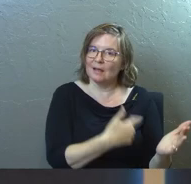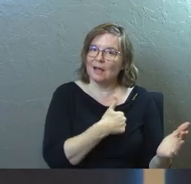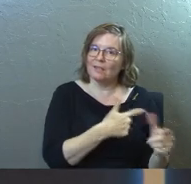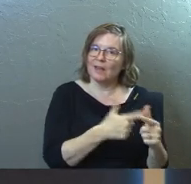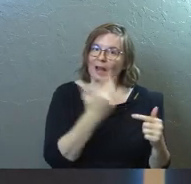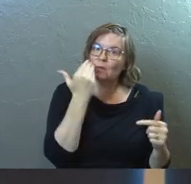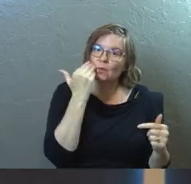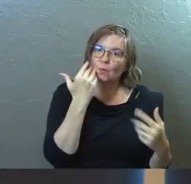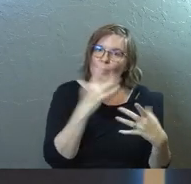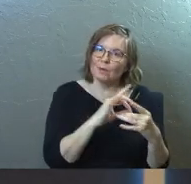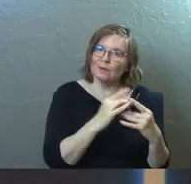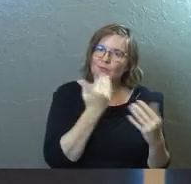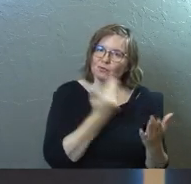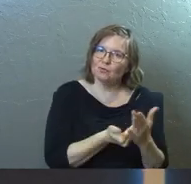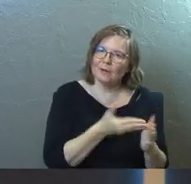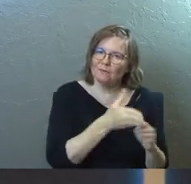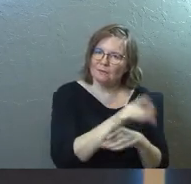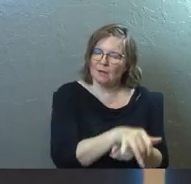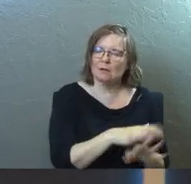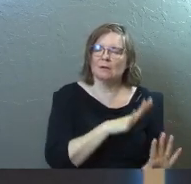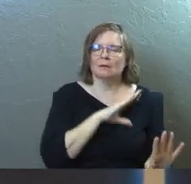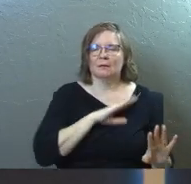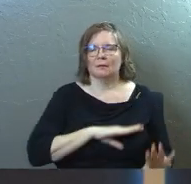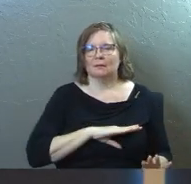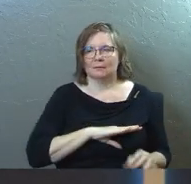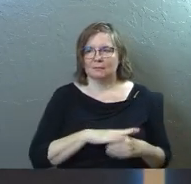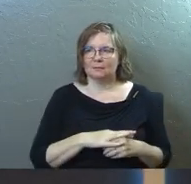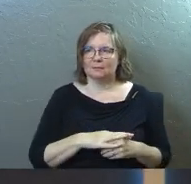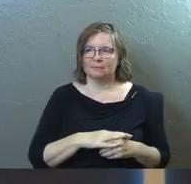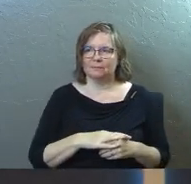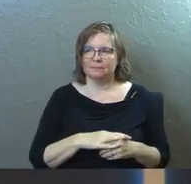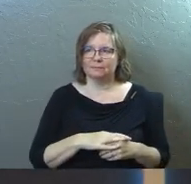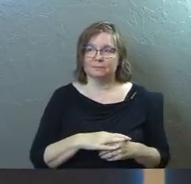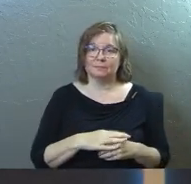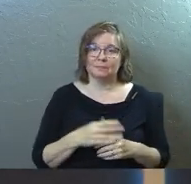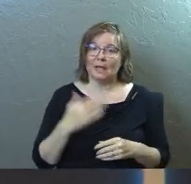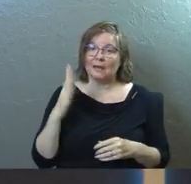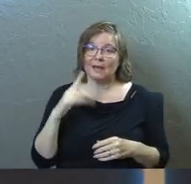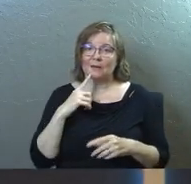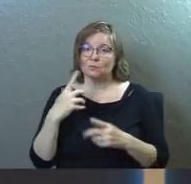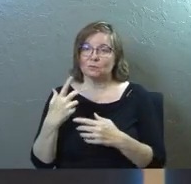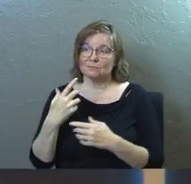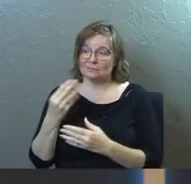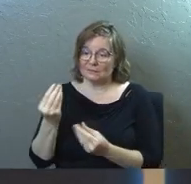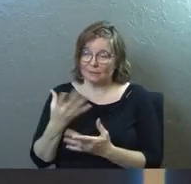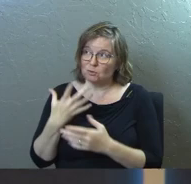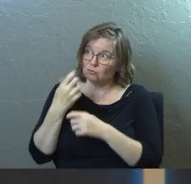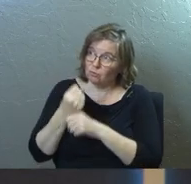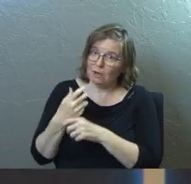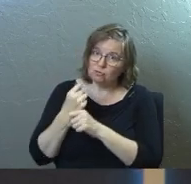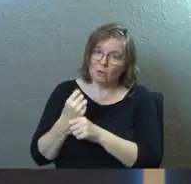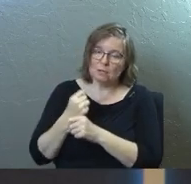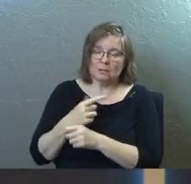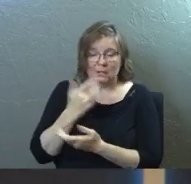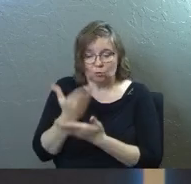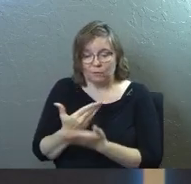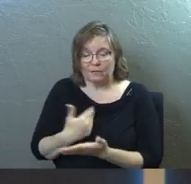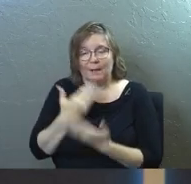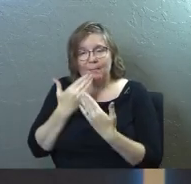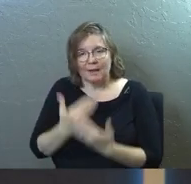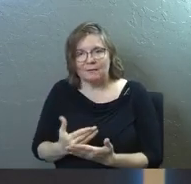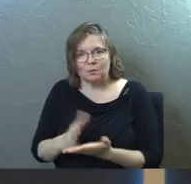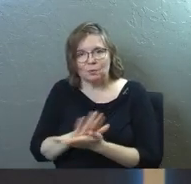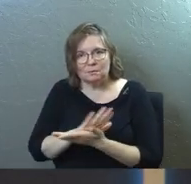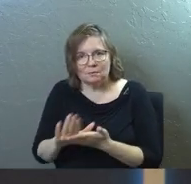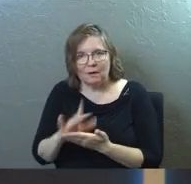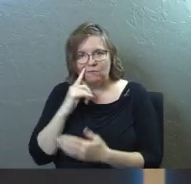"Come on, you need this. I promise you, I won't let you down. Trust me in this. And he proved it. And I'm so thankful to him for that. He's so